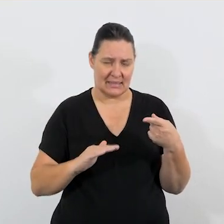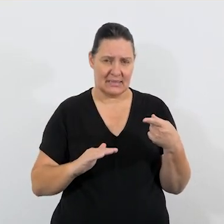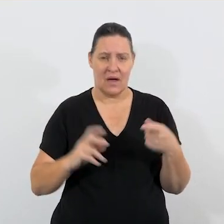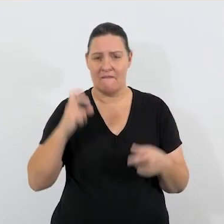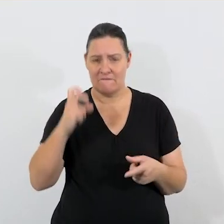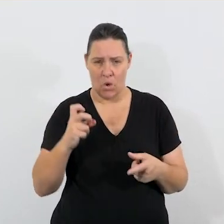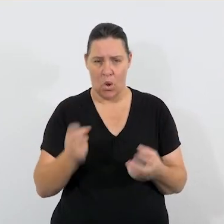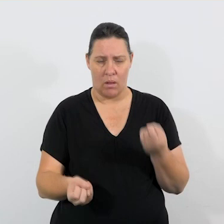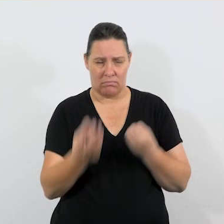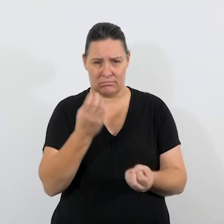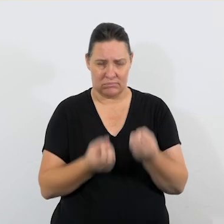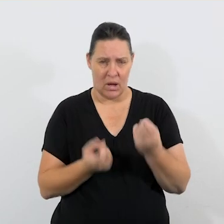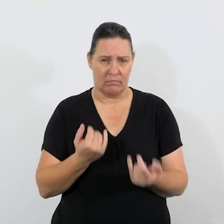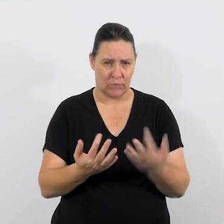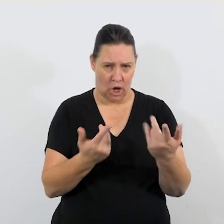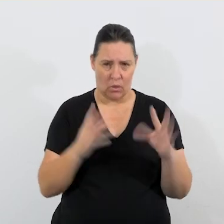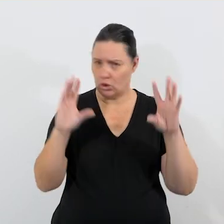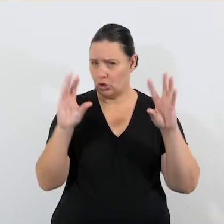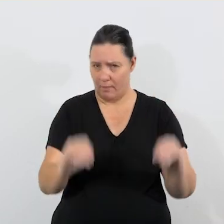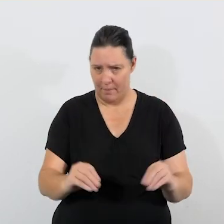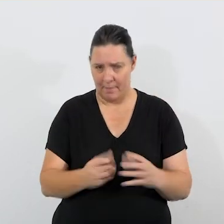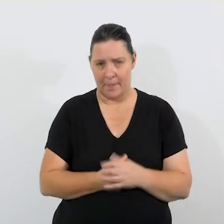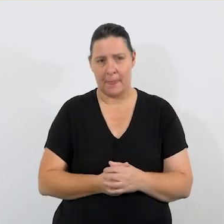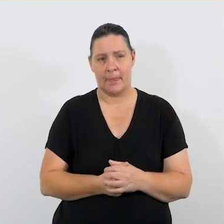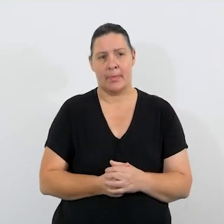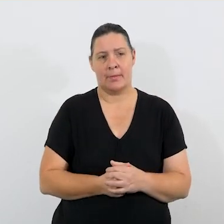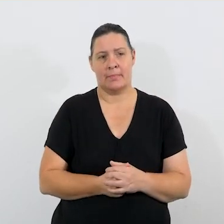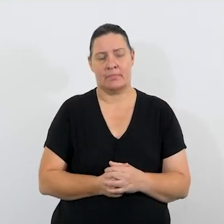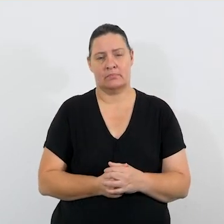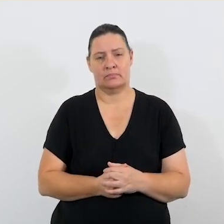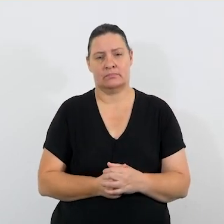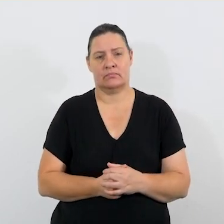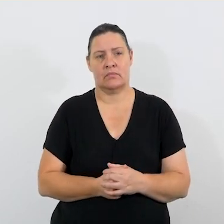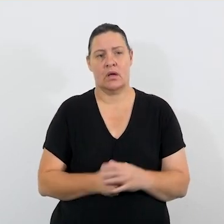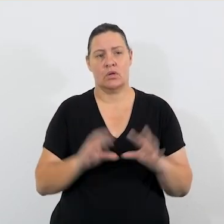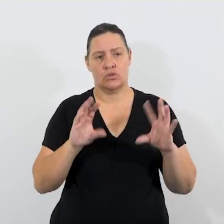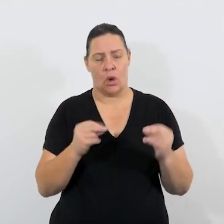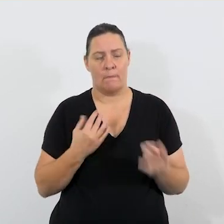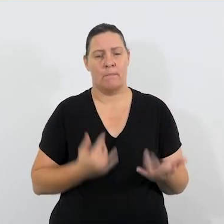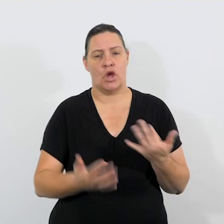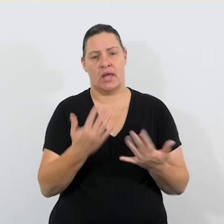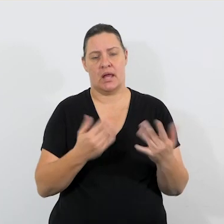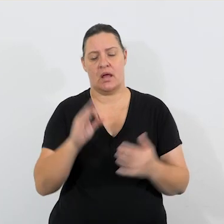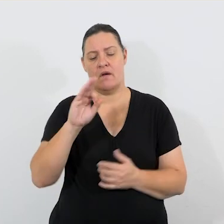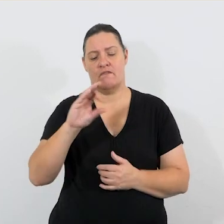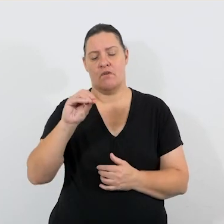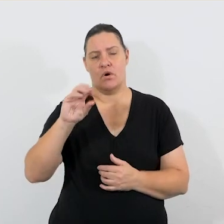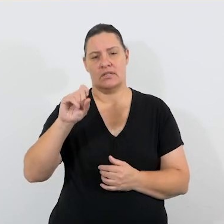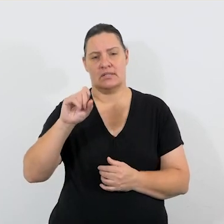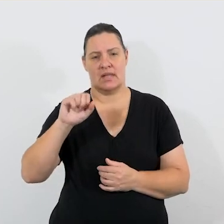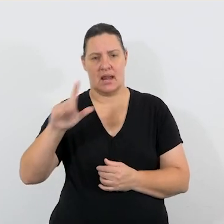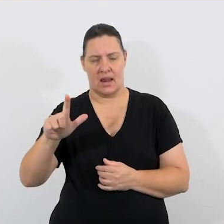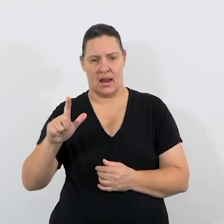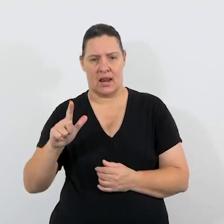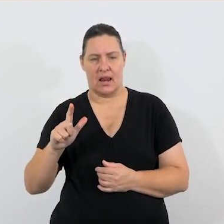burning fossil fuels or stop at all. So we can just say, stop burning